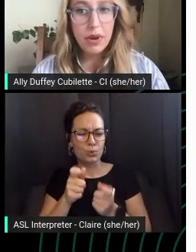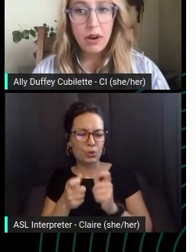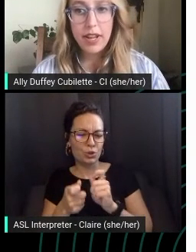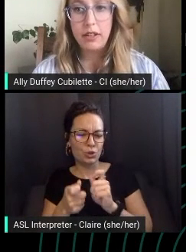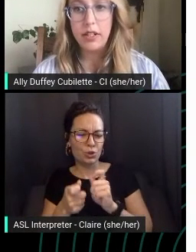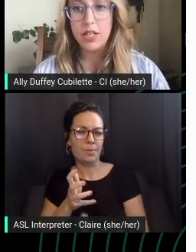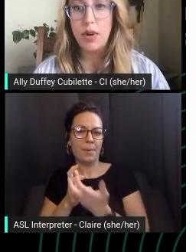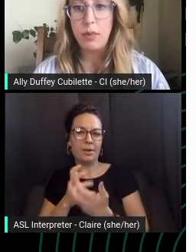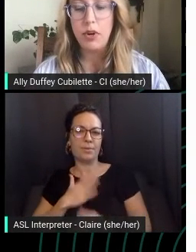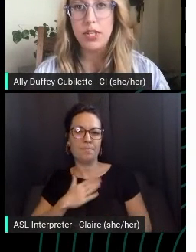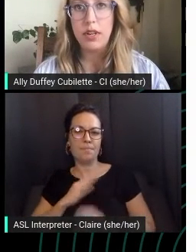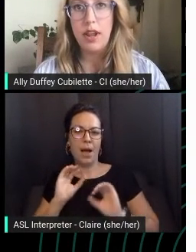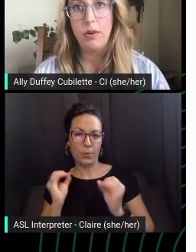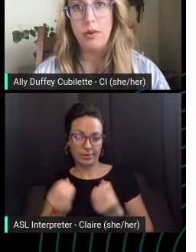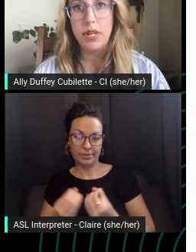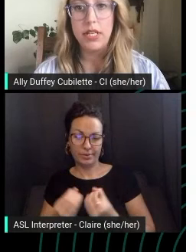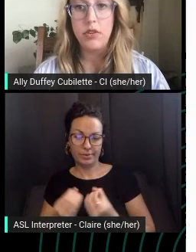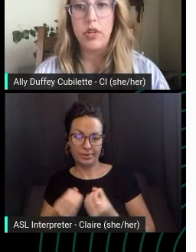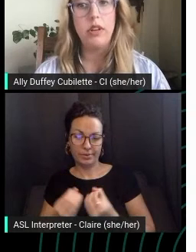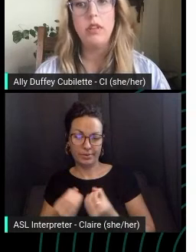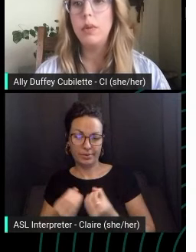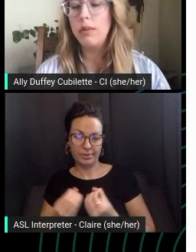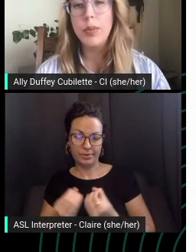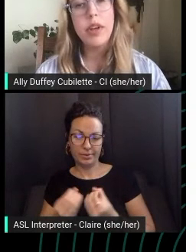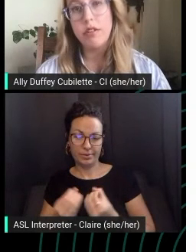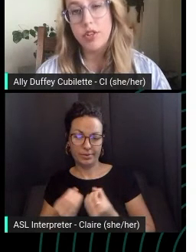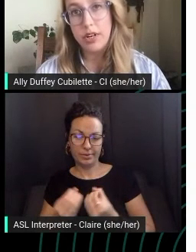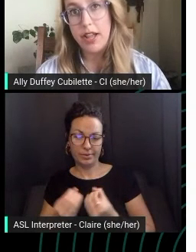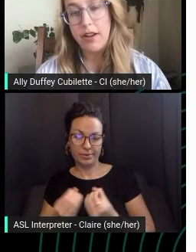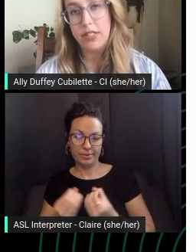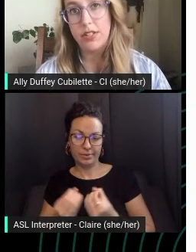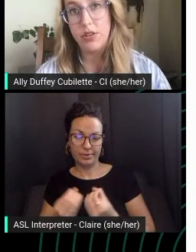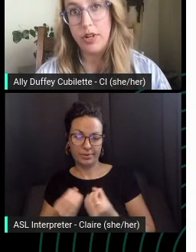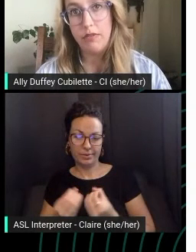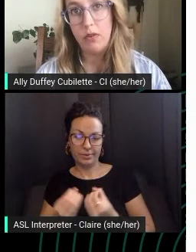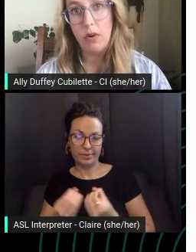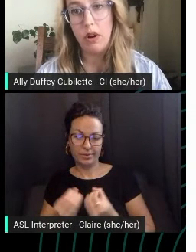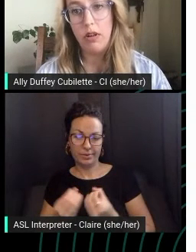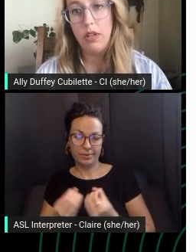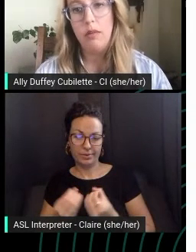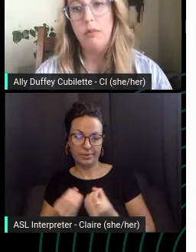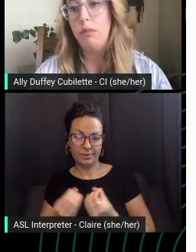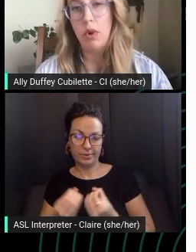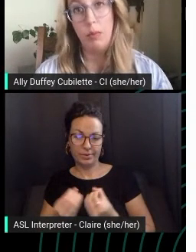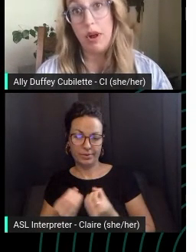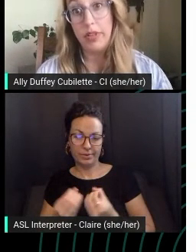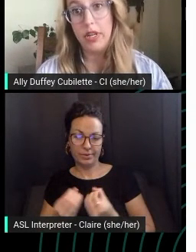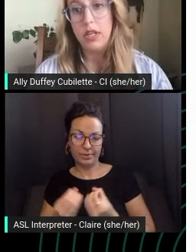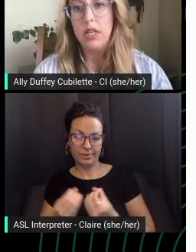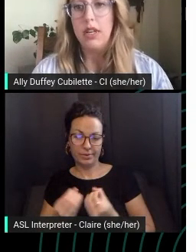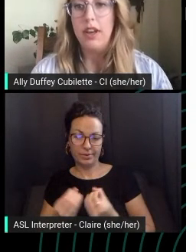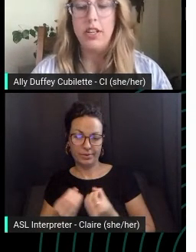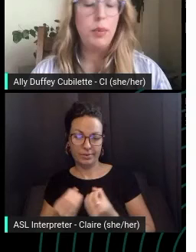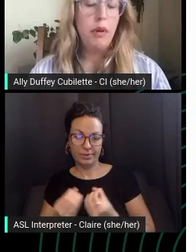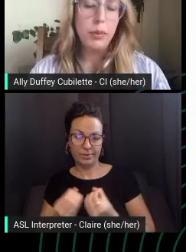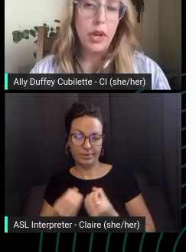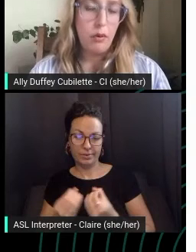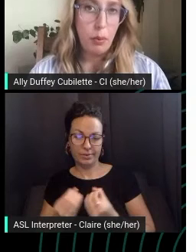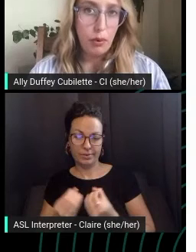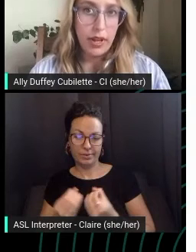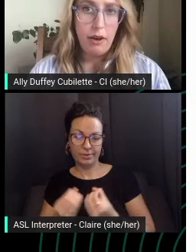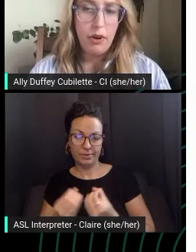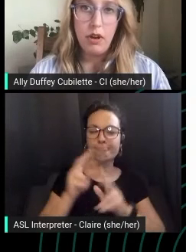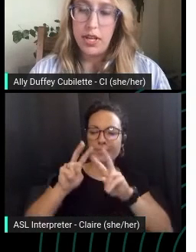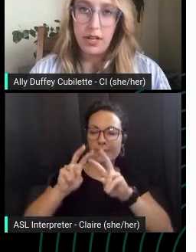the primary analytics point person at your organization, you probably aren't sharing access to GA4 more broadly, and you probably